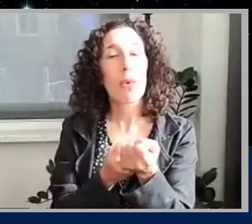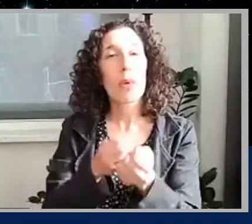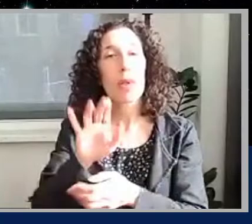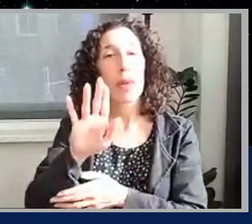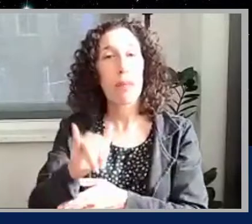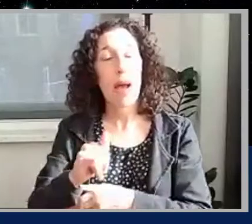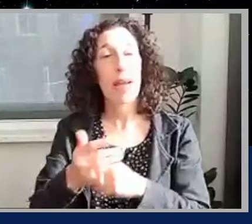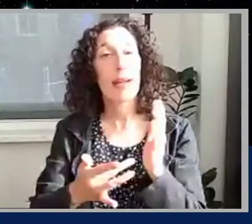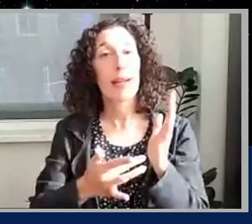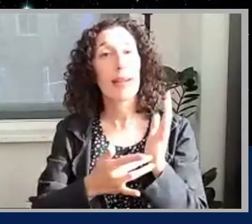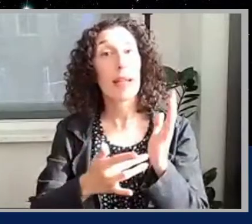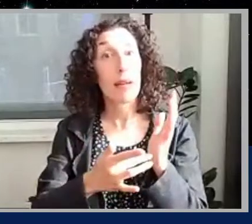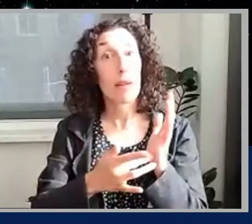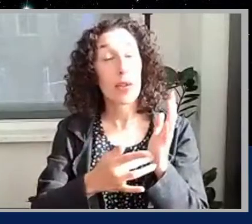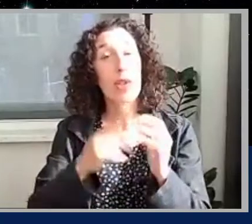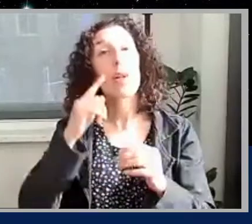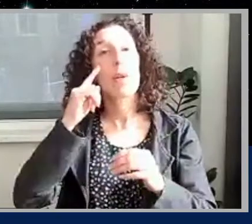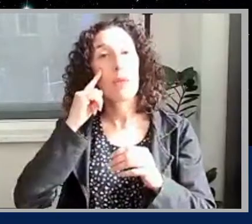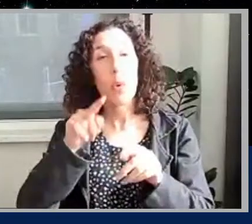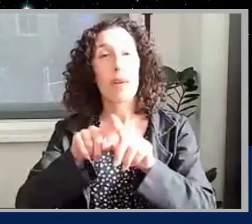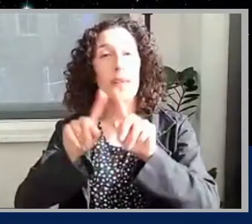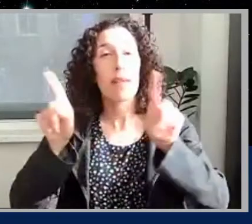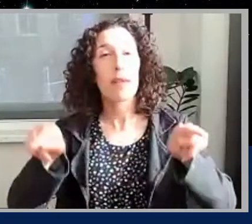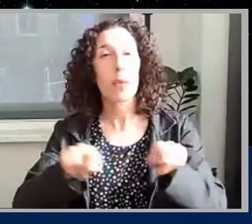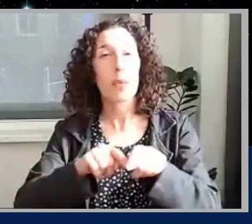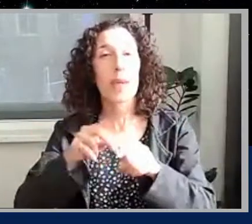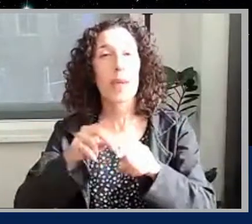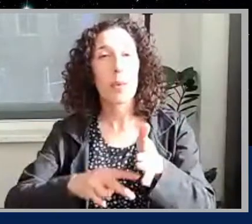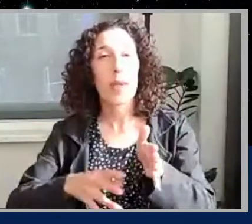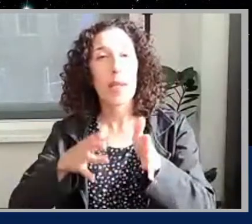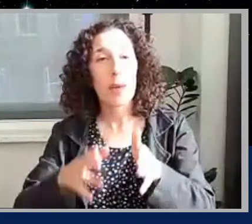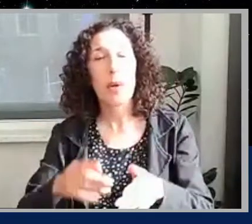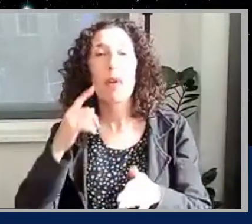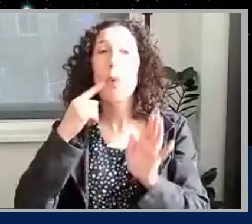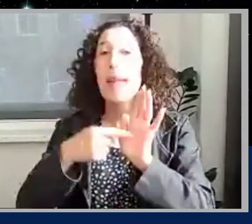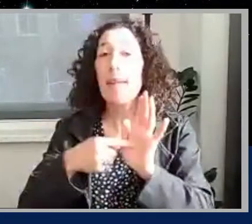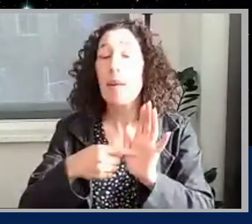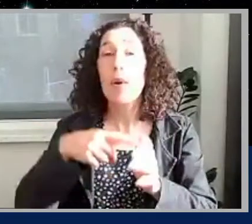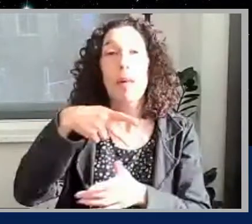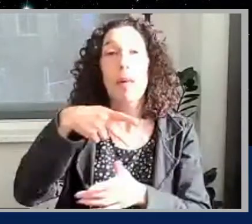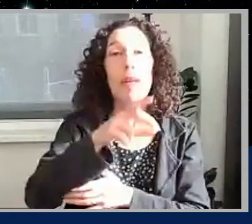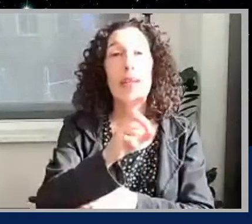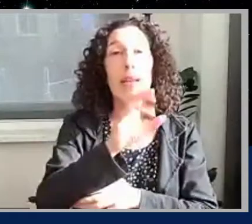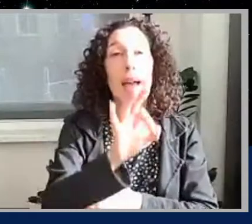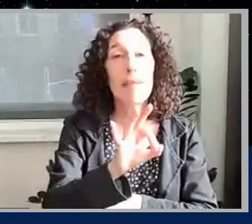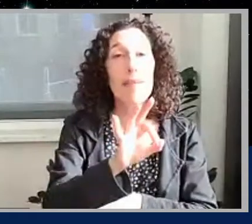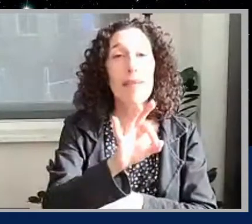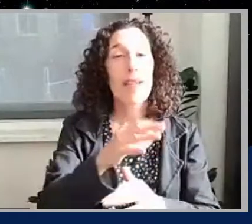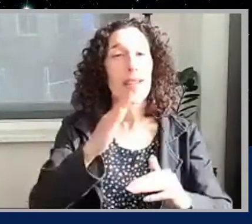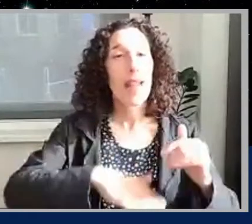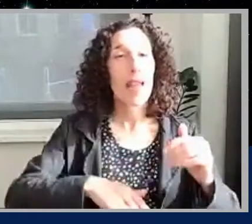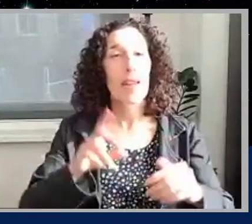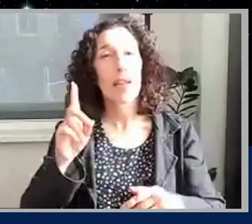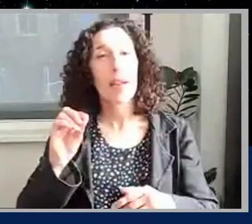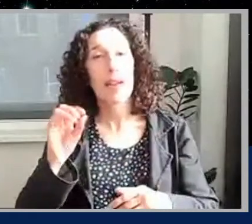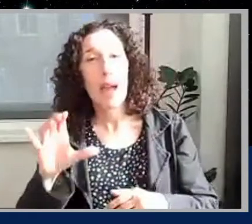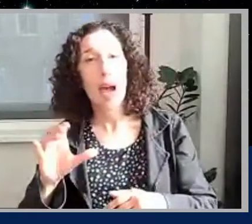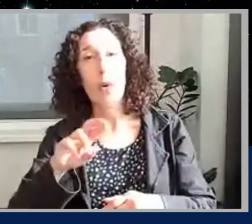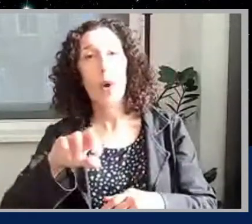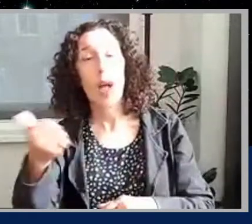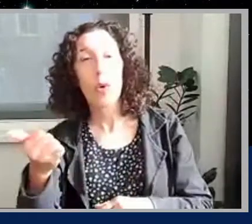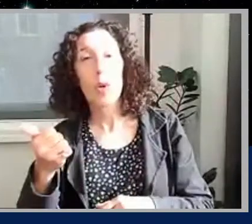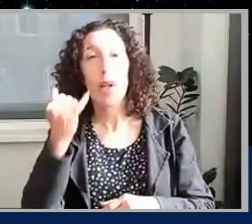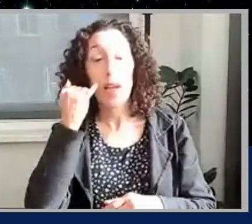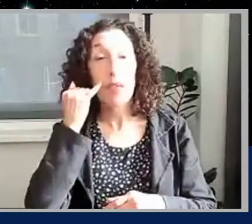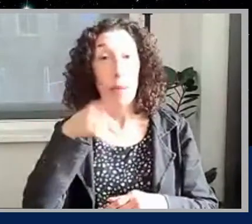starting to attack with the working group to try to get at those barriers. Yeah, just the physical access that you mentioned about